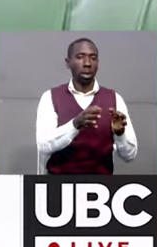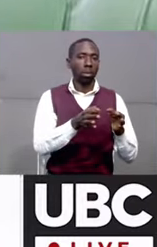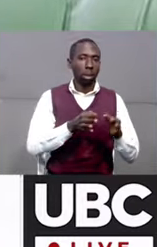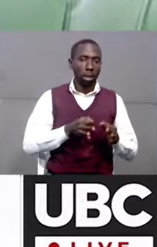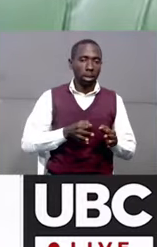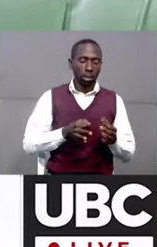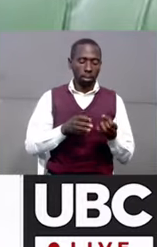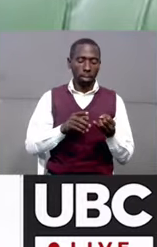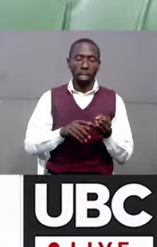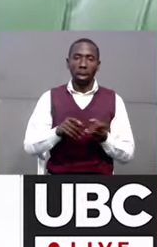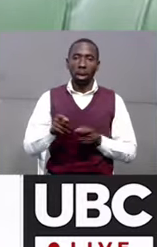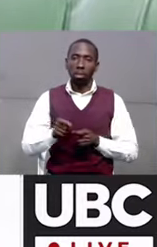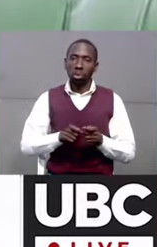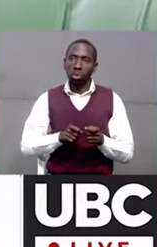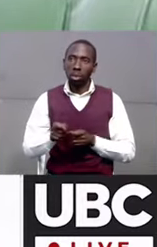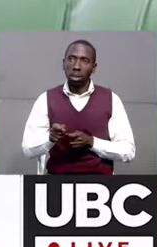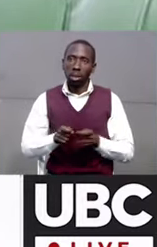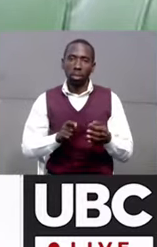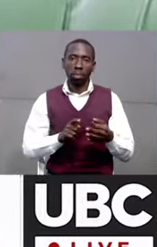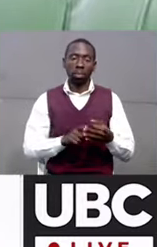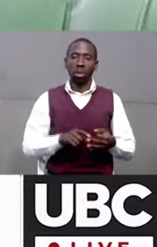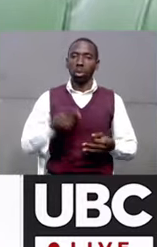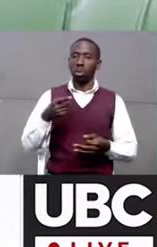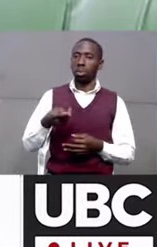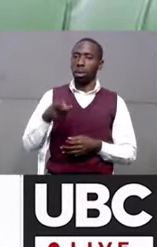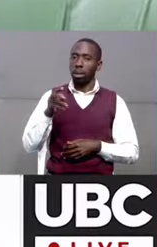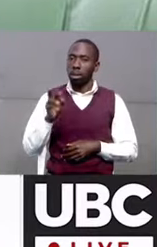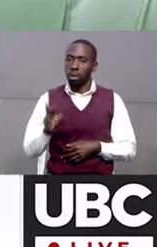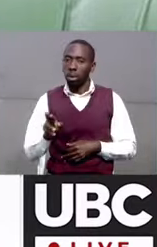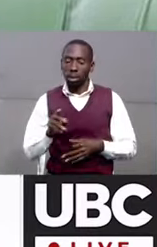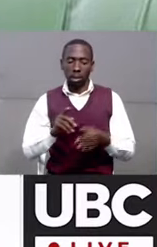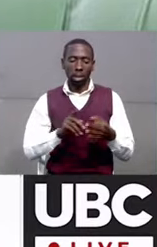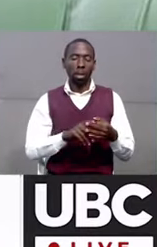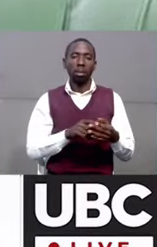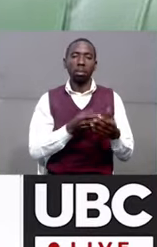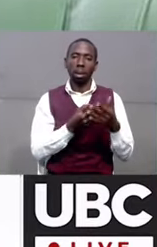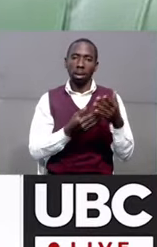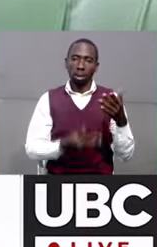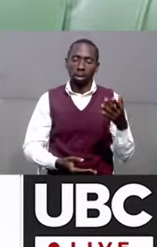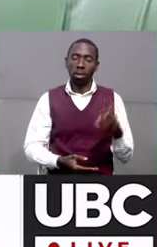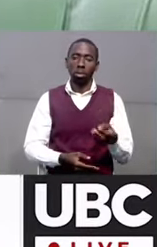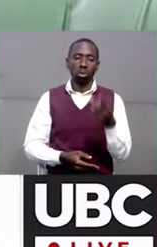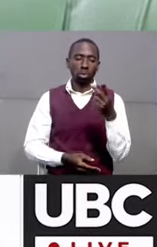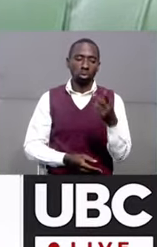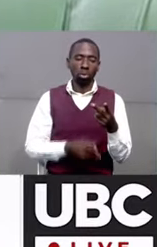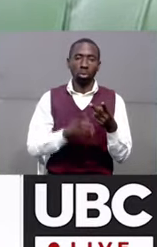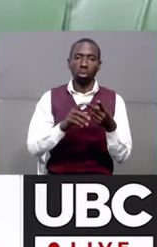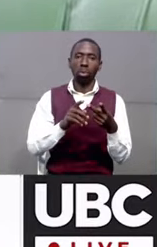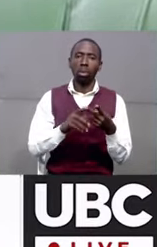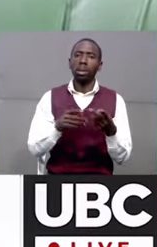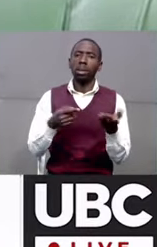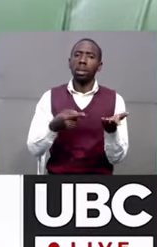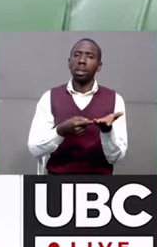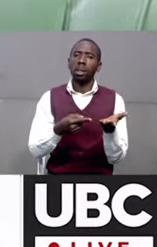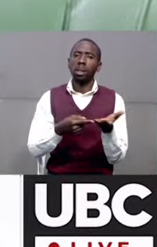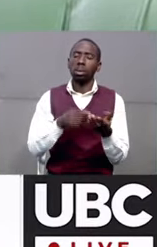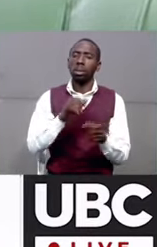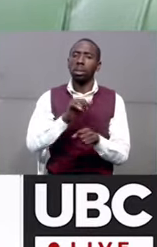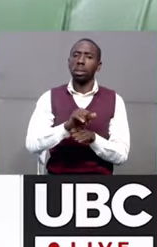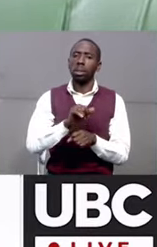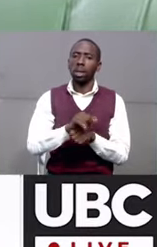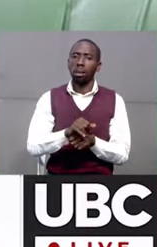the administrators, the human resource officers, and so on. Number two, what about the technical staff,